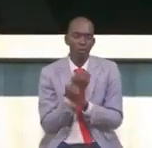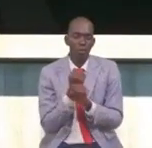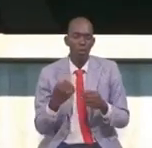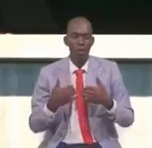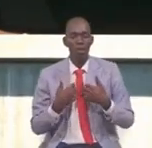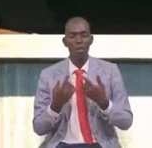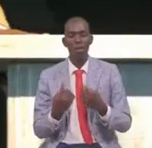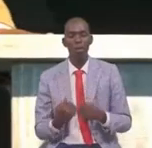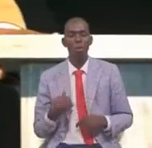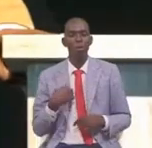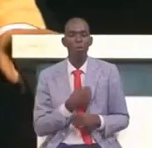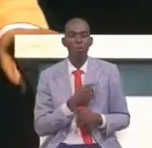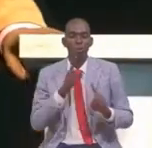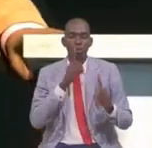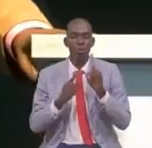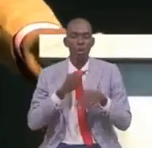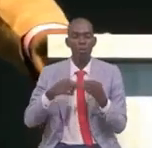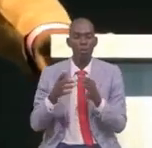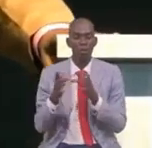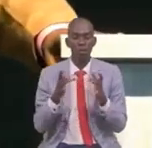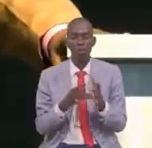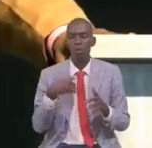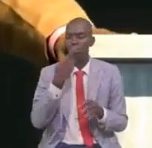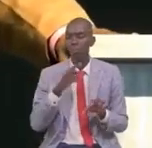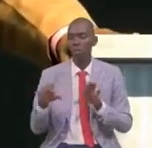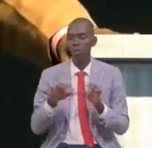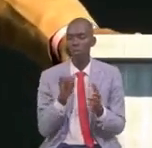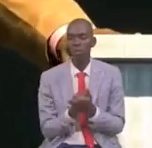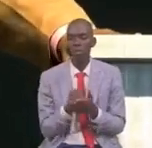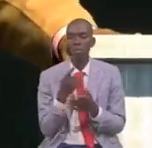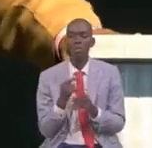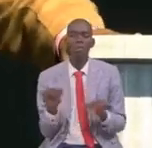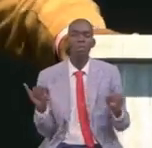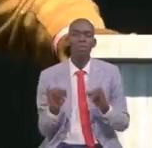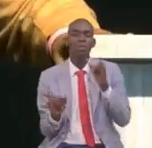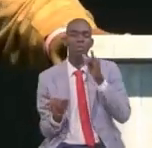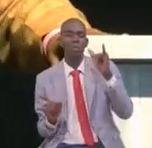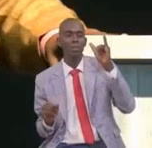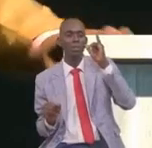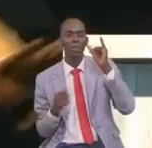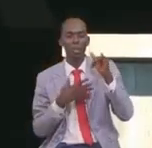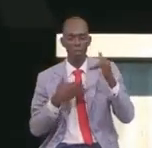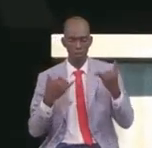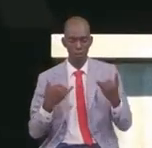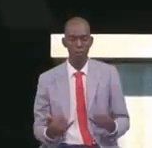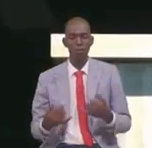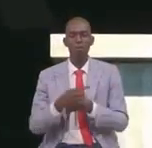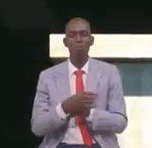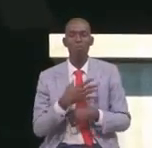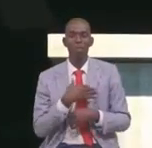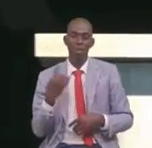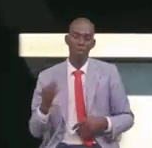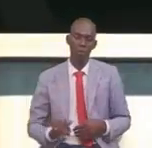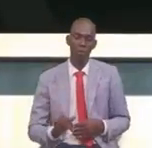talking about the Jesus who did that, the same yesterday and today and